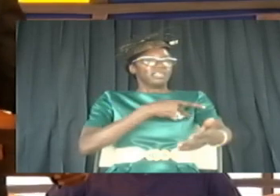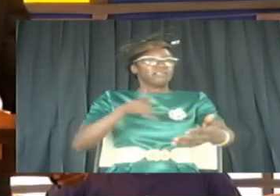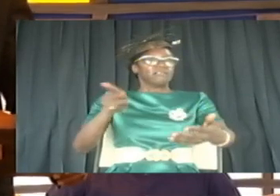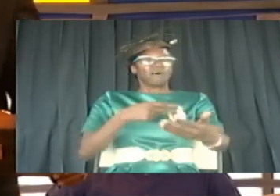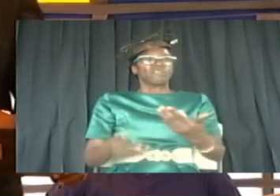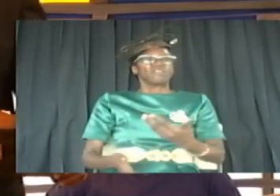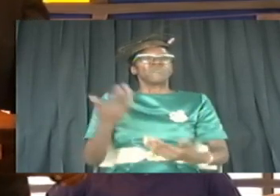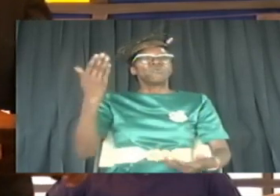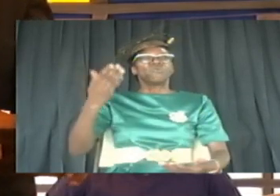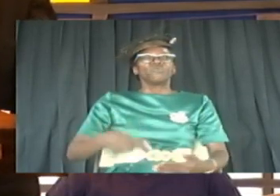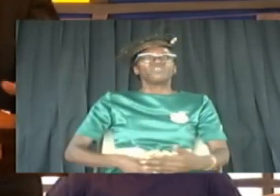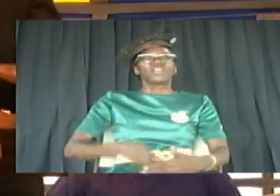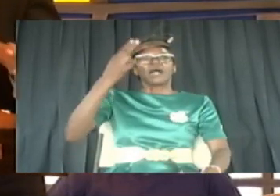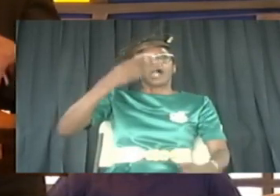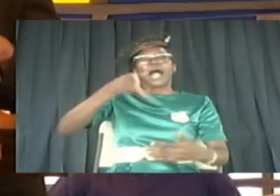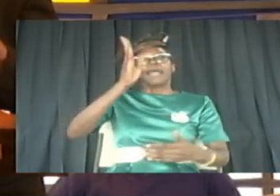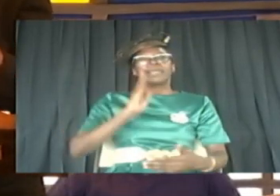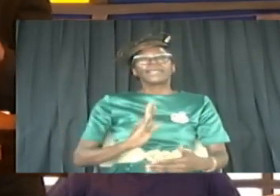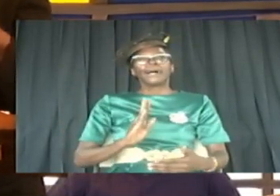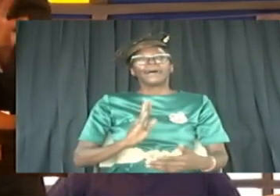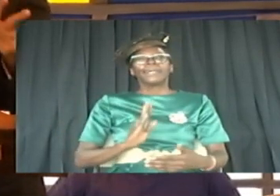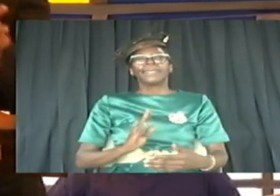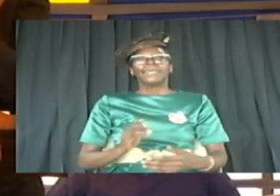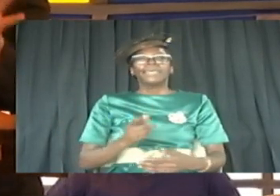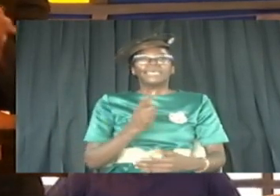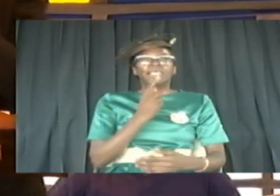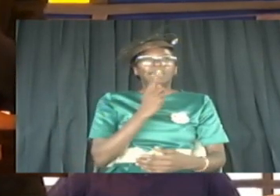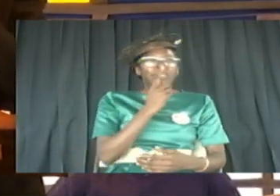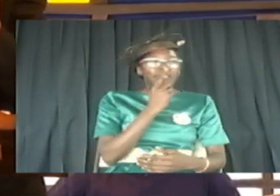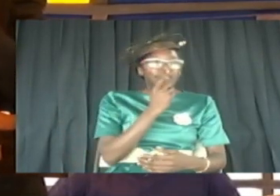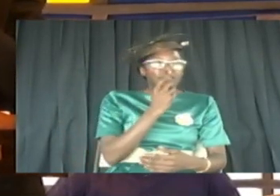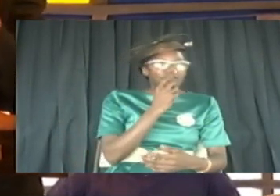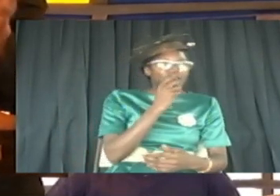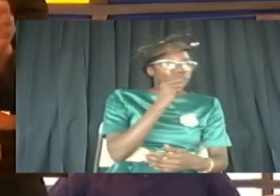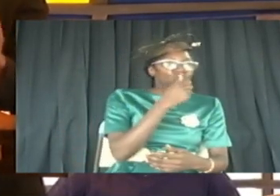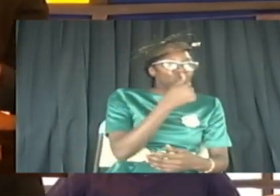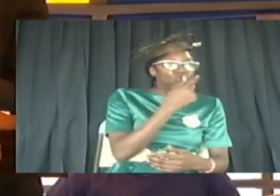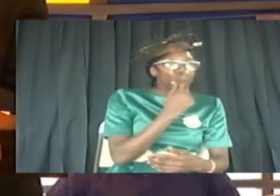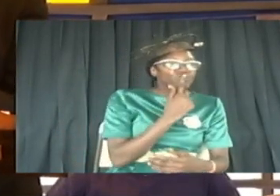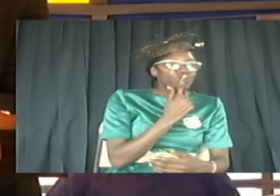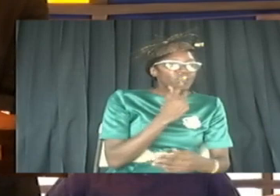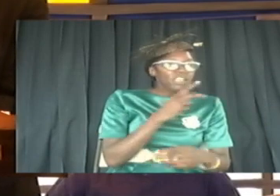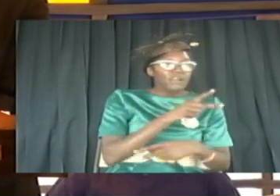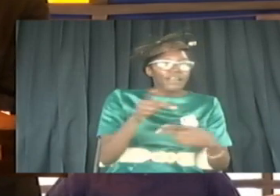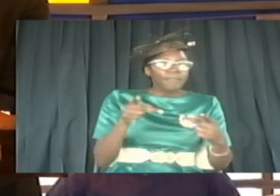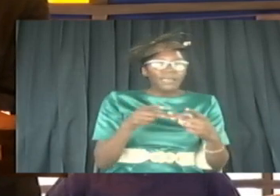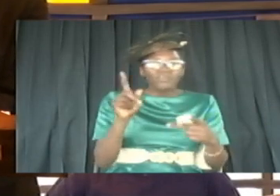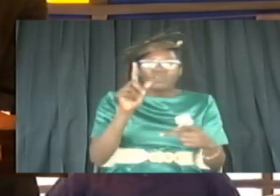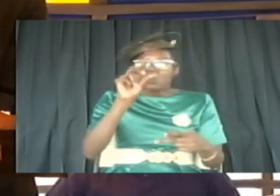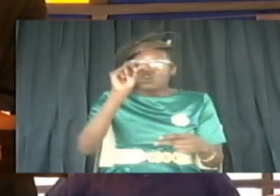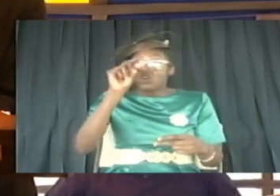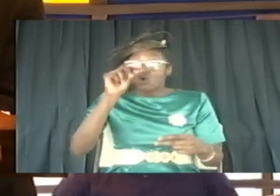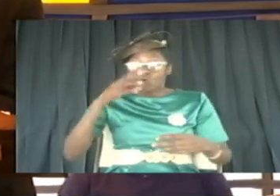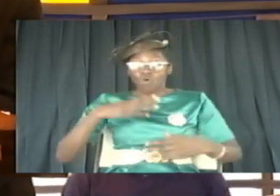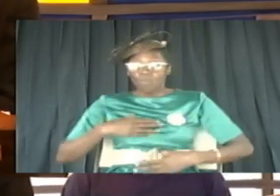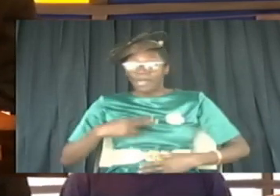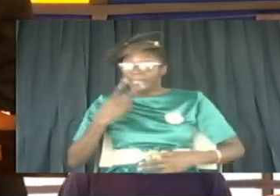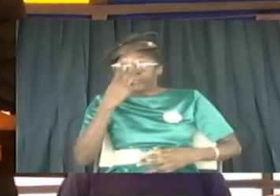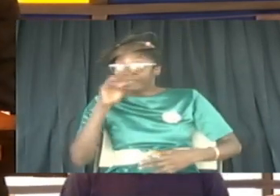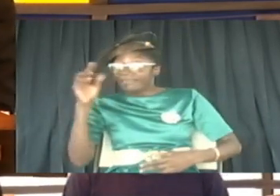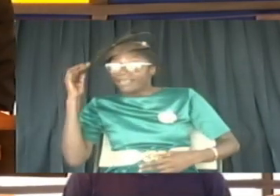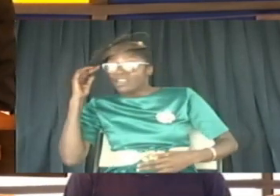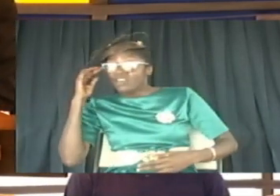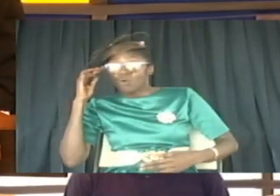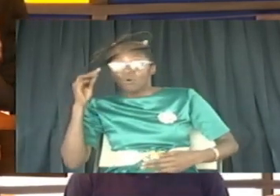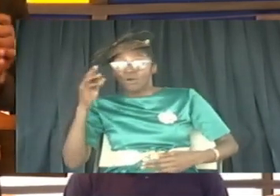God. And in the secret place where nobody could see him and know him, the man was building up his